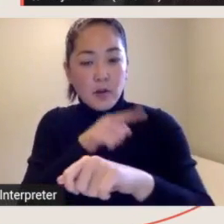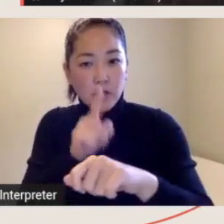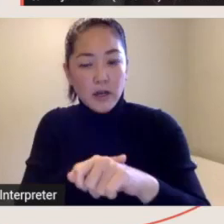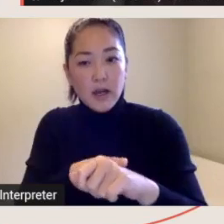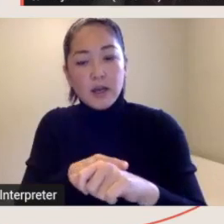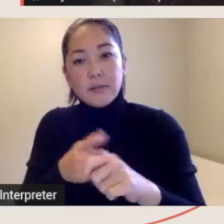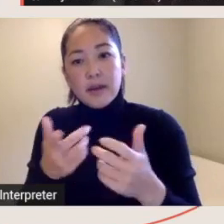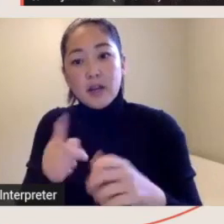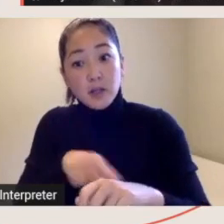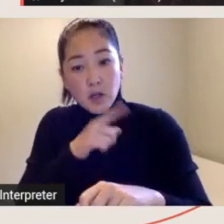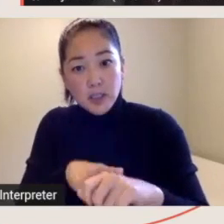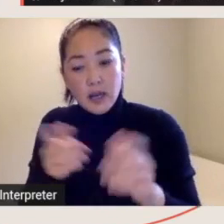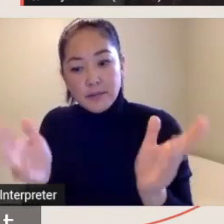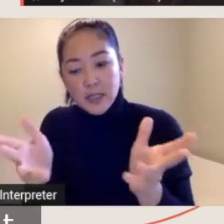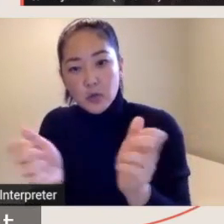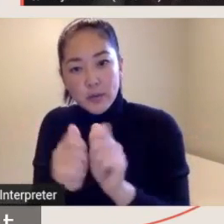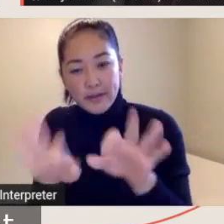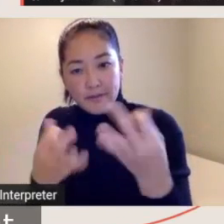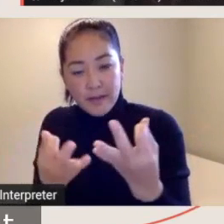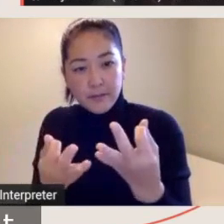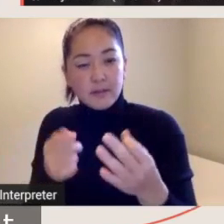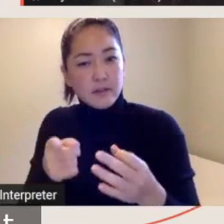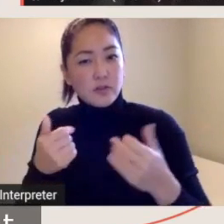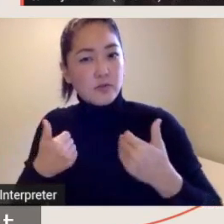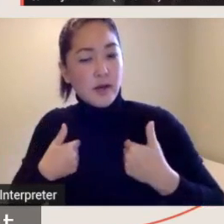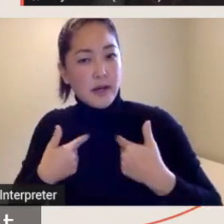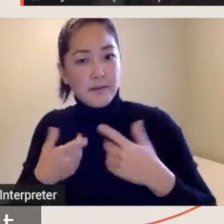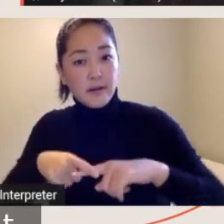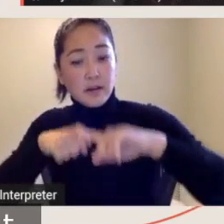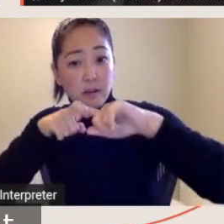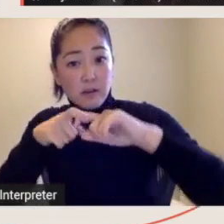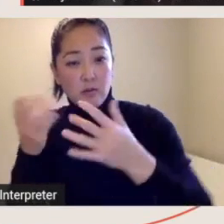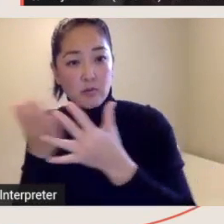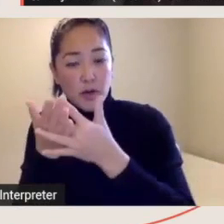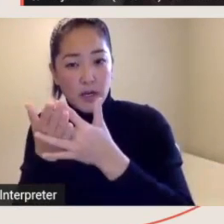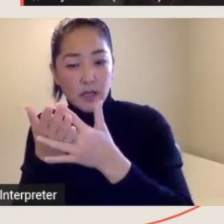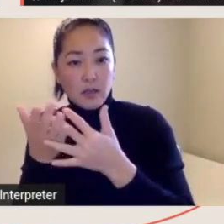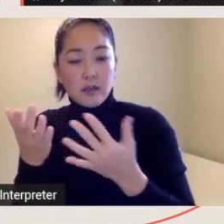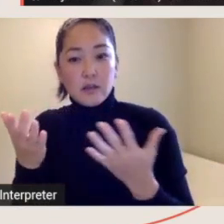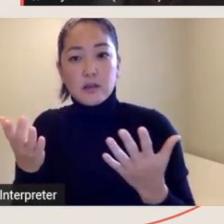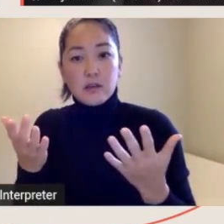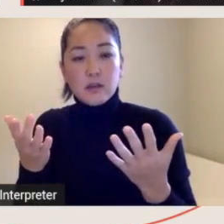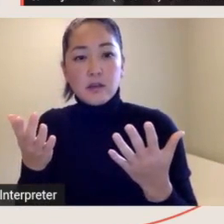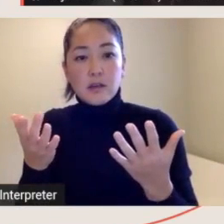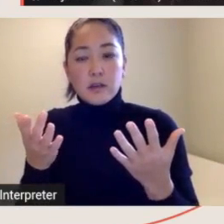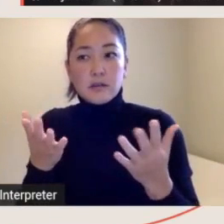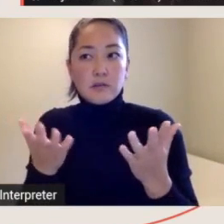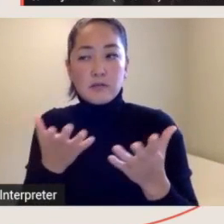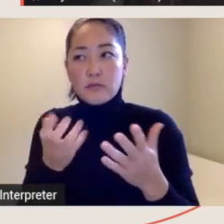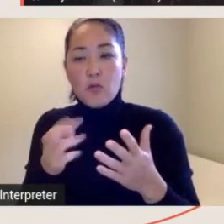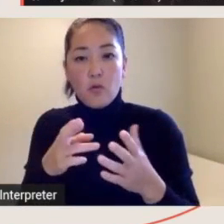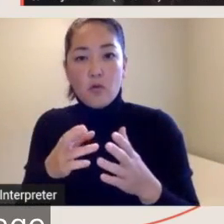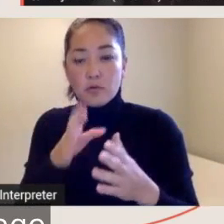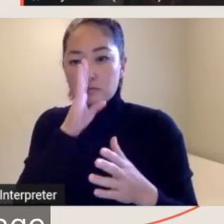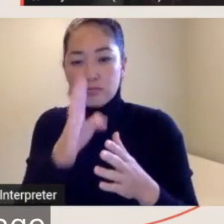family? Was there, like, did you break in between and sort of work on what you were filming, at, you know, to look at your footage? Because I, as